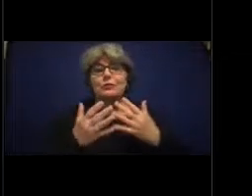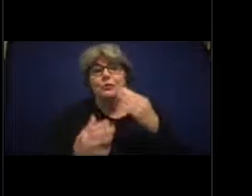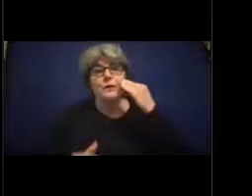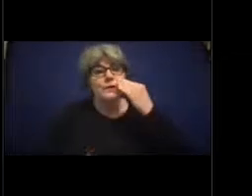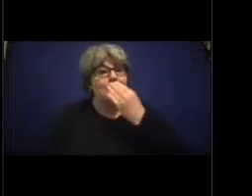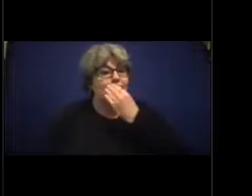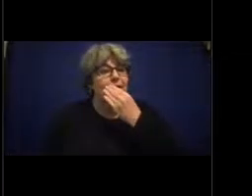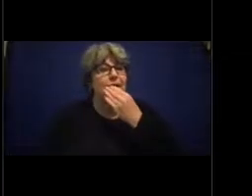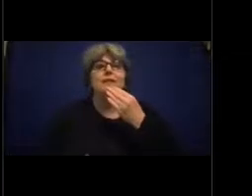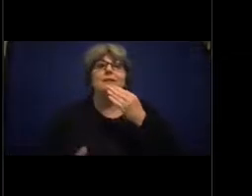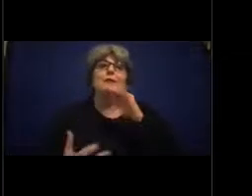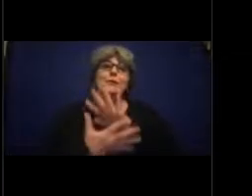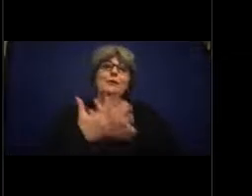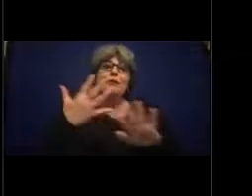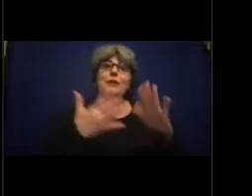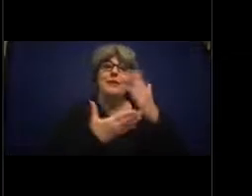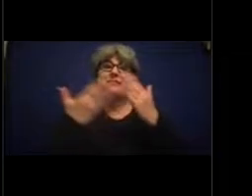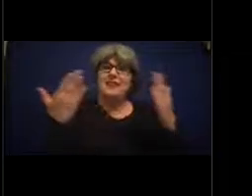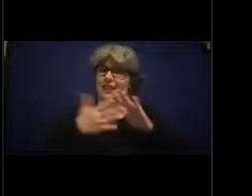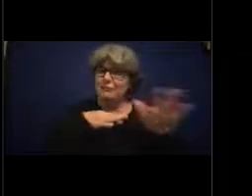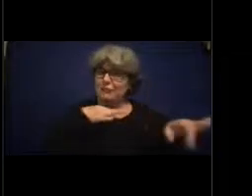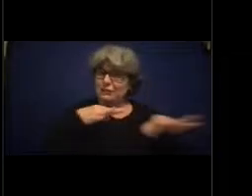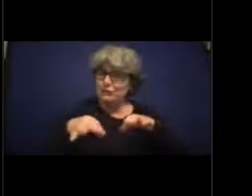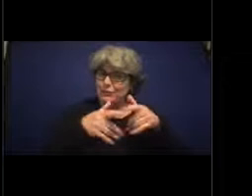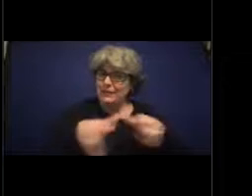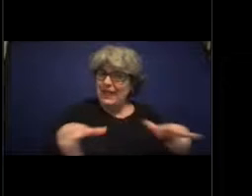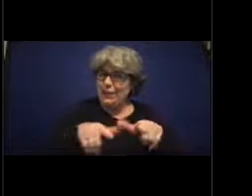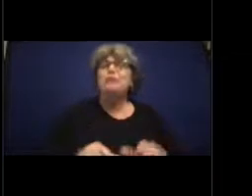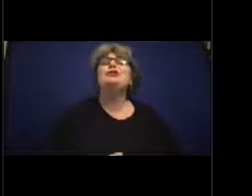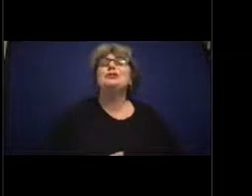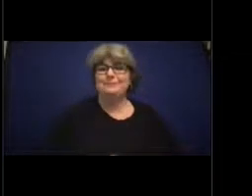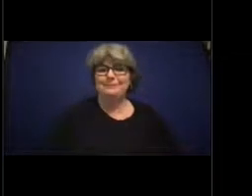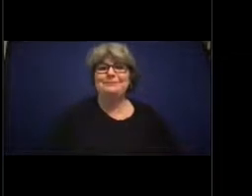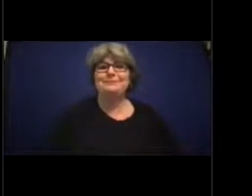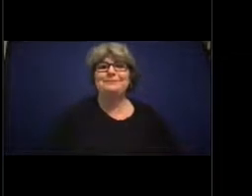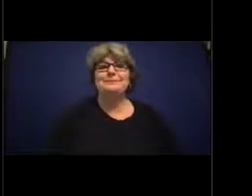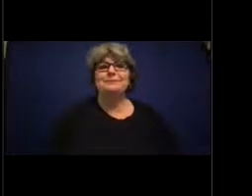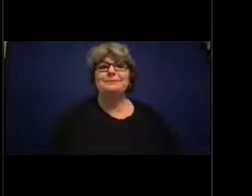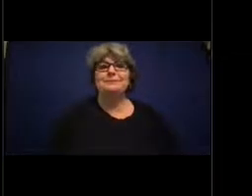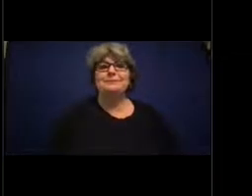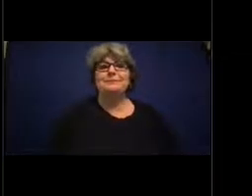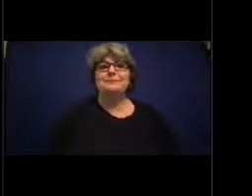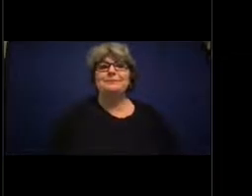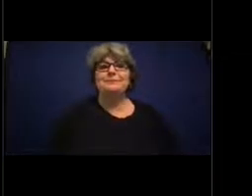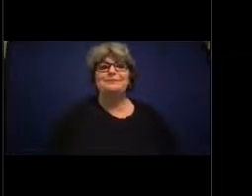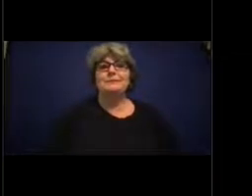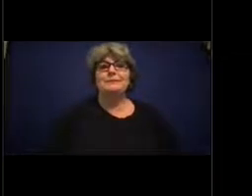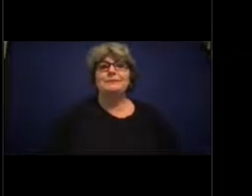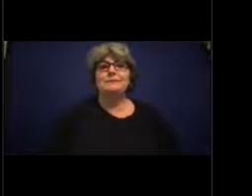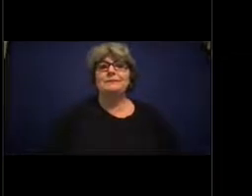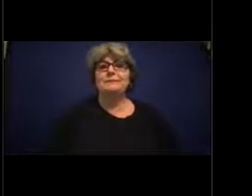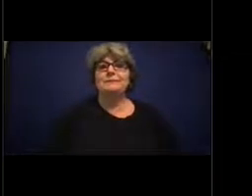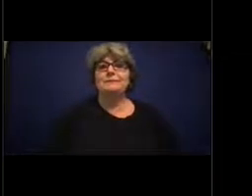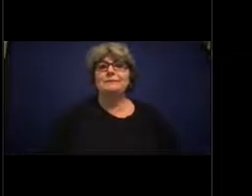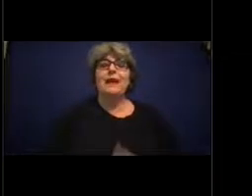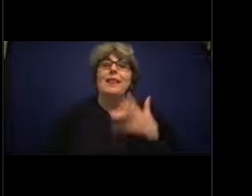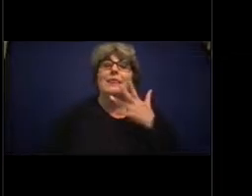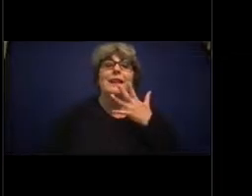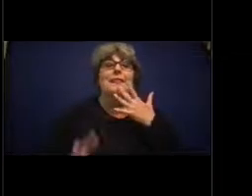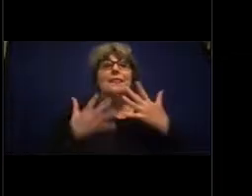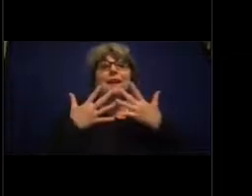and gray sky. So a lot of descriptive language here. Yeah, absolutely. I think that the colors are